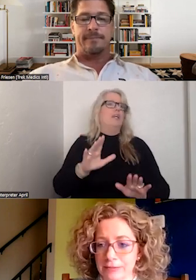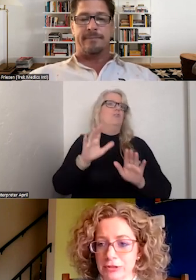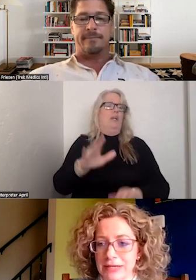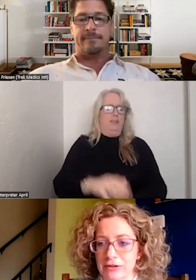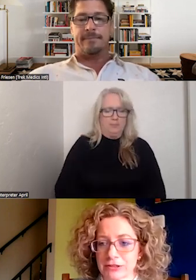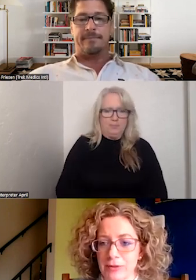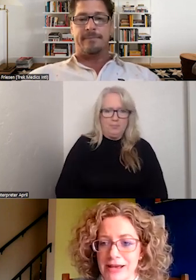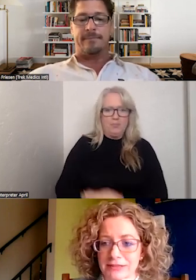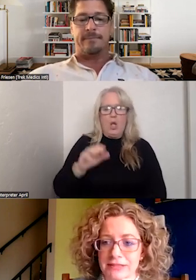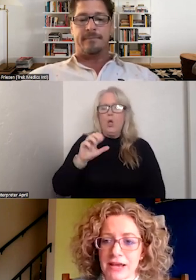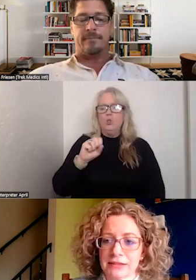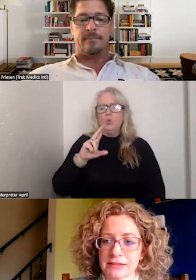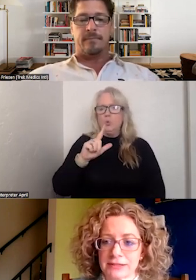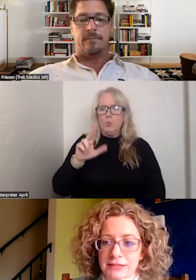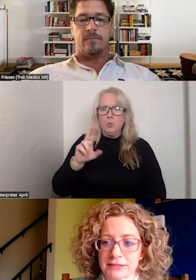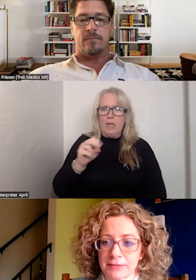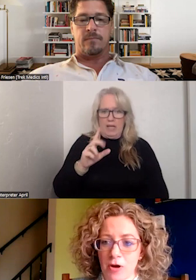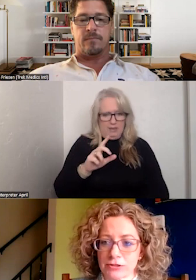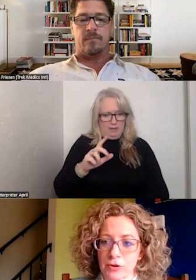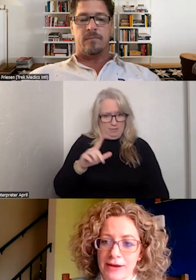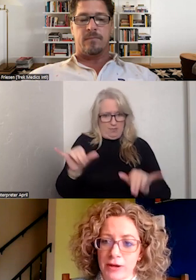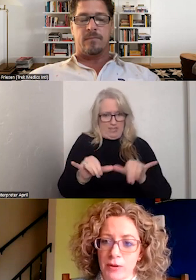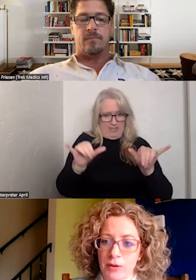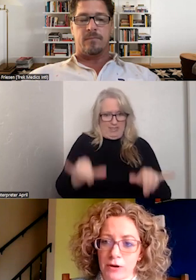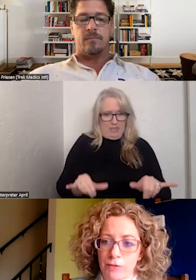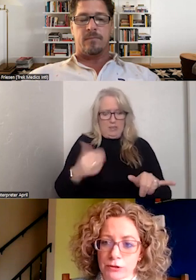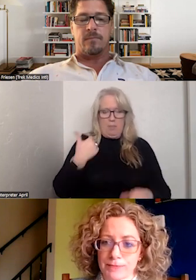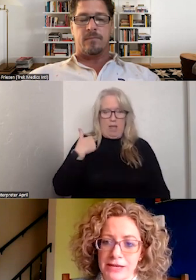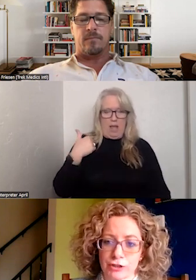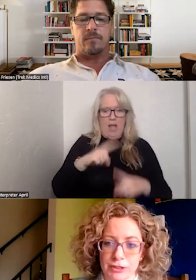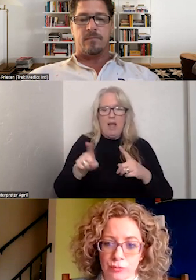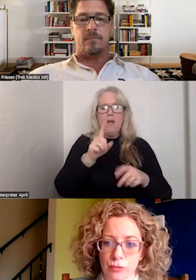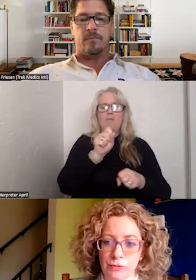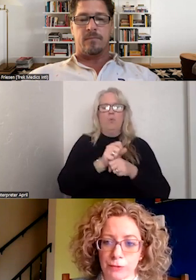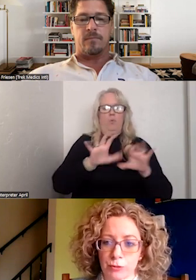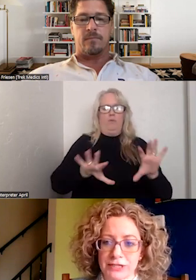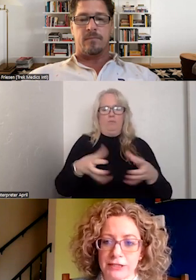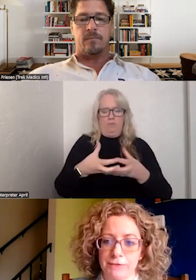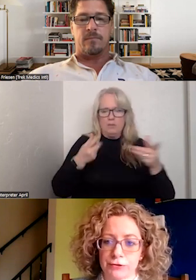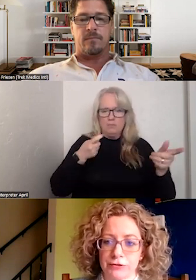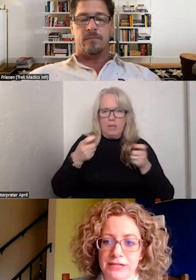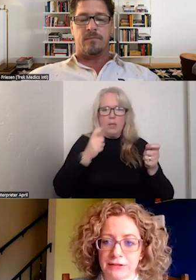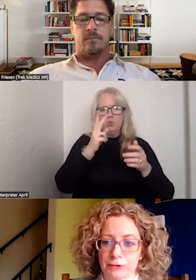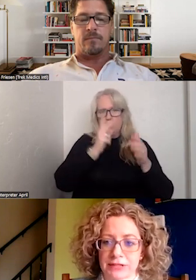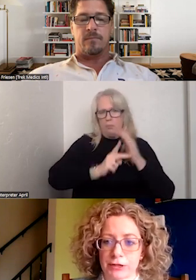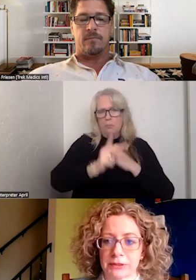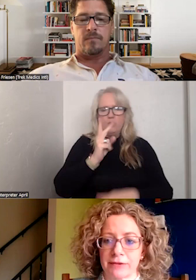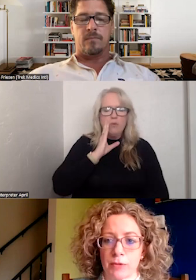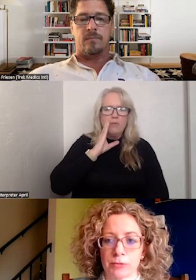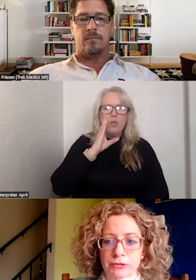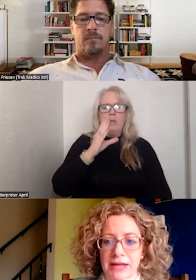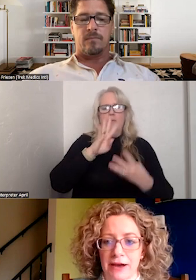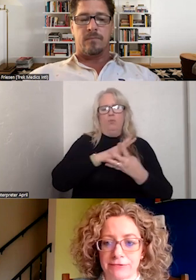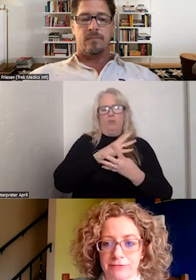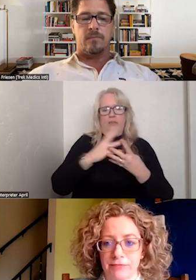And Suzanne also asks, does the system also have a workforce management tool for predicting future needs and for scheduling